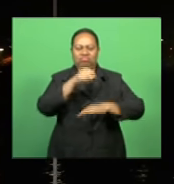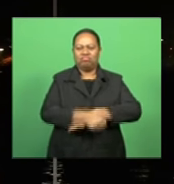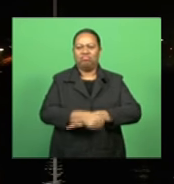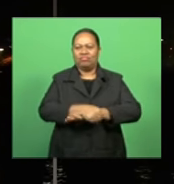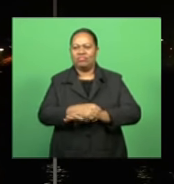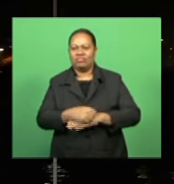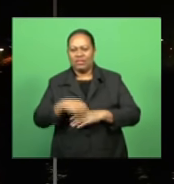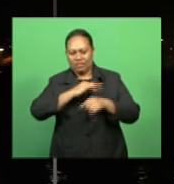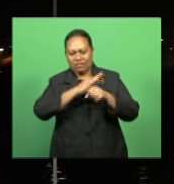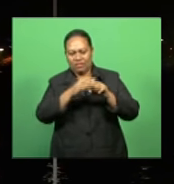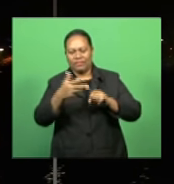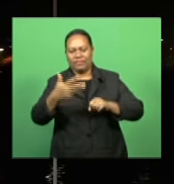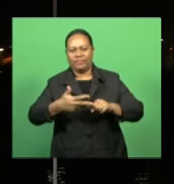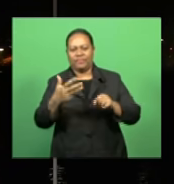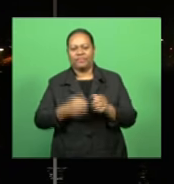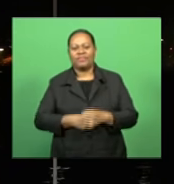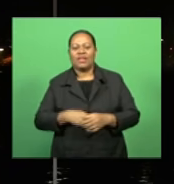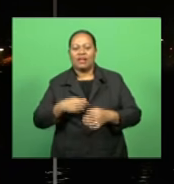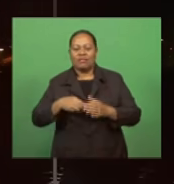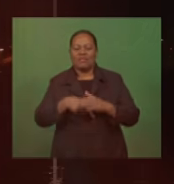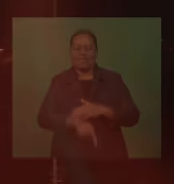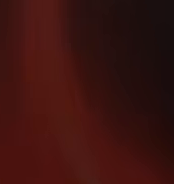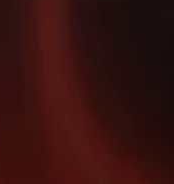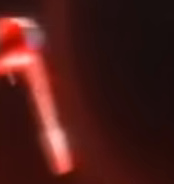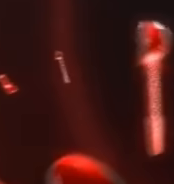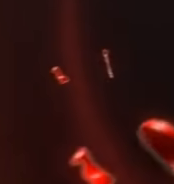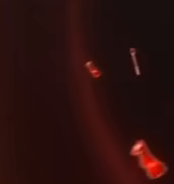coronavirus. Details after the break.